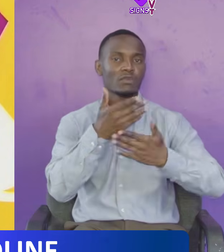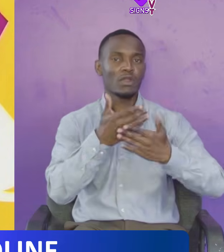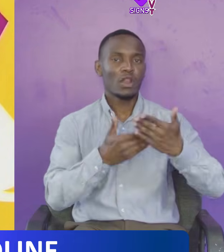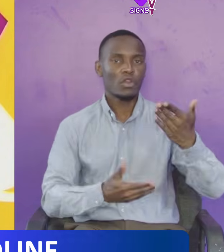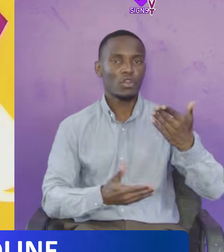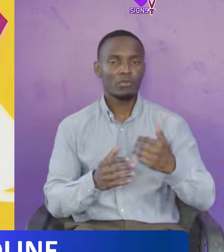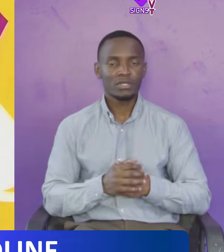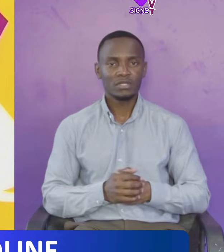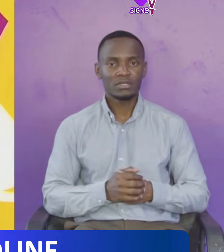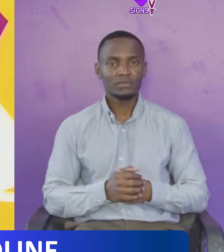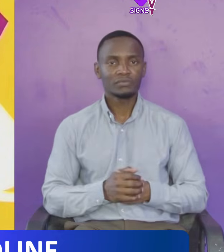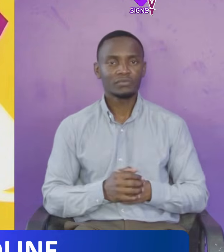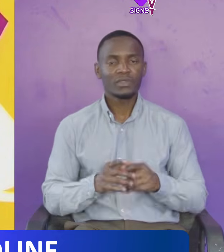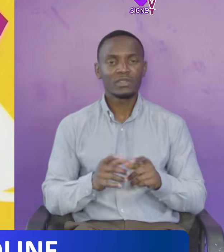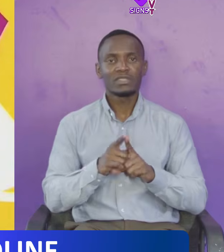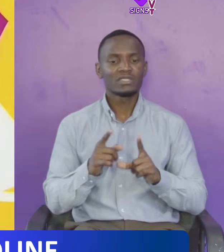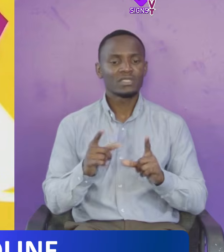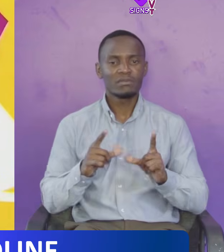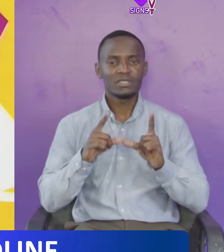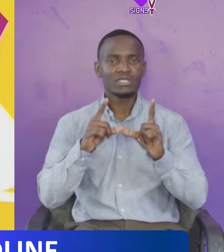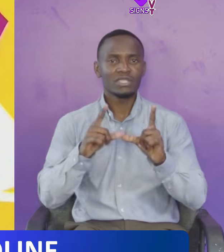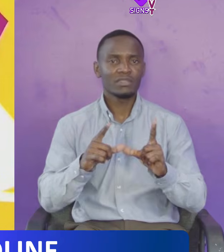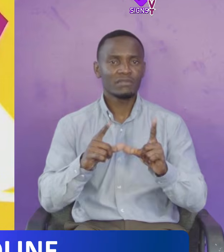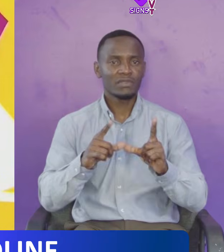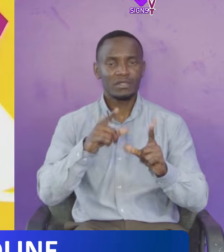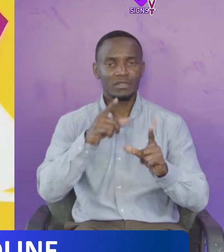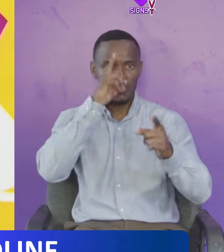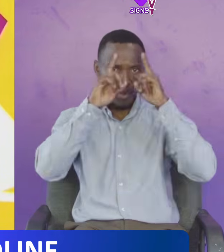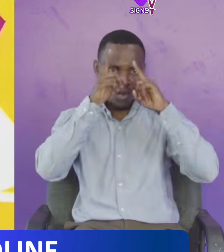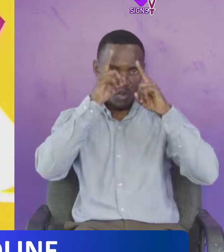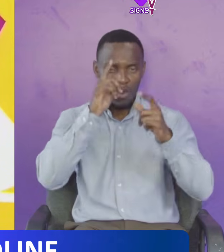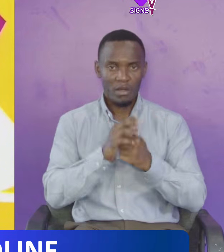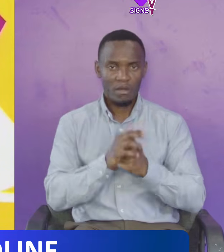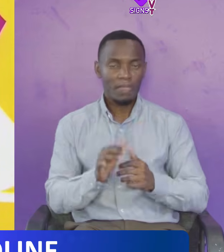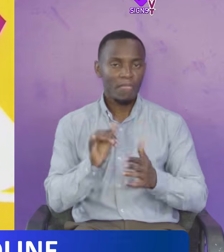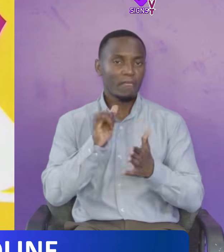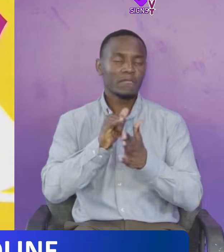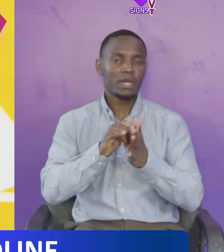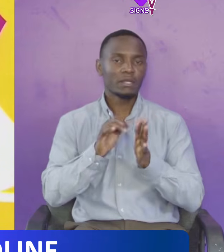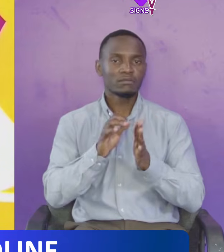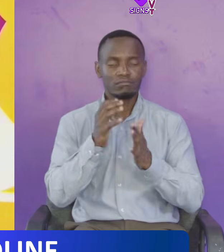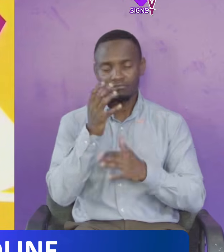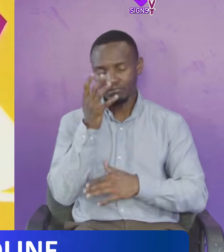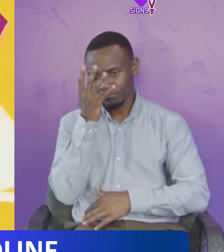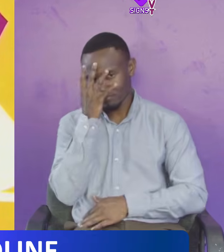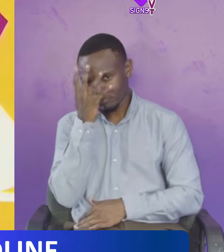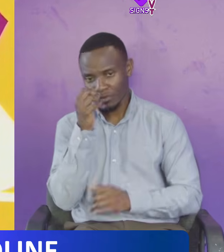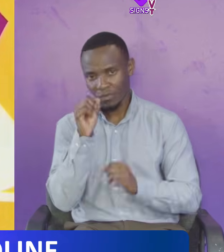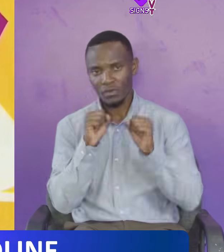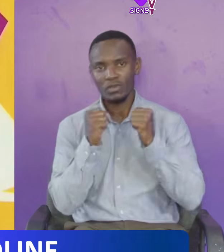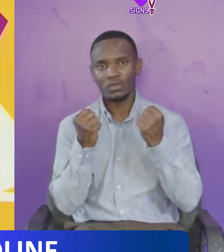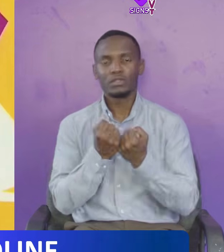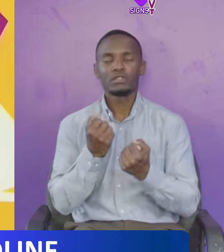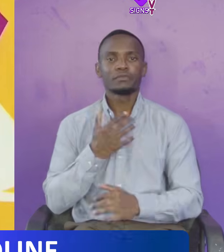forged certificates. It is an embarrassment to our society. If you want